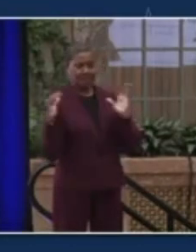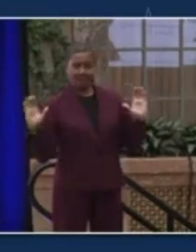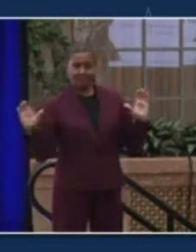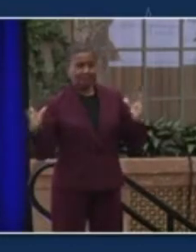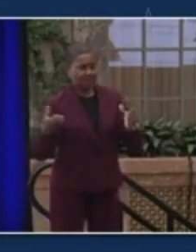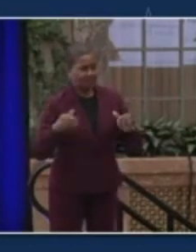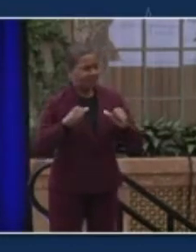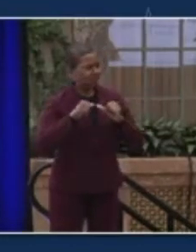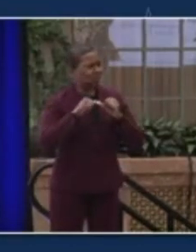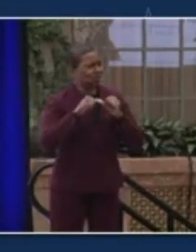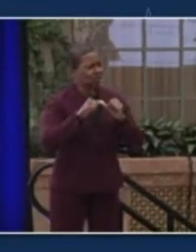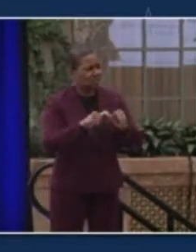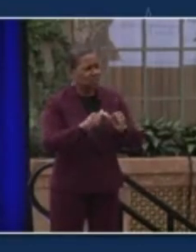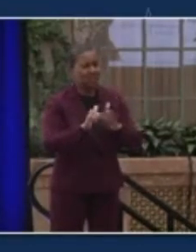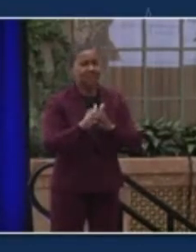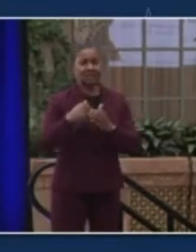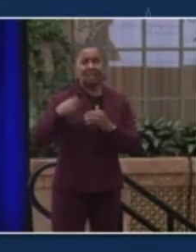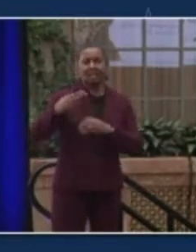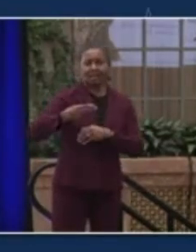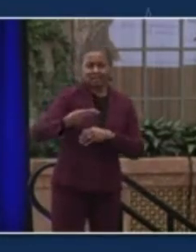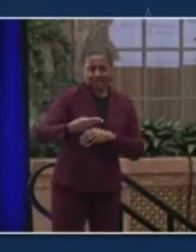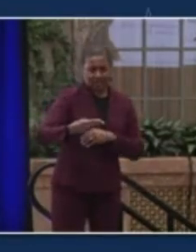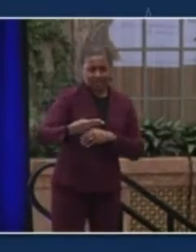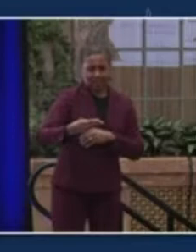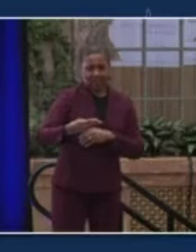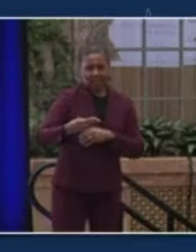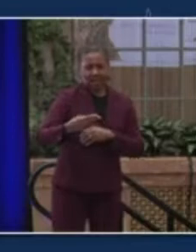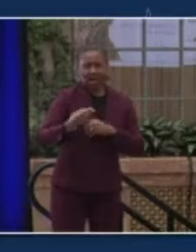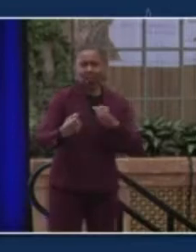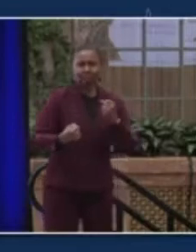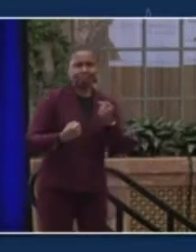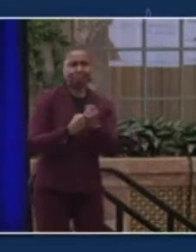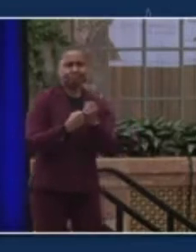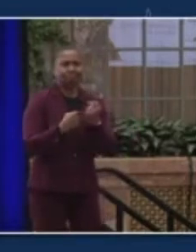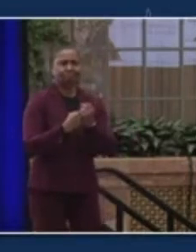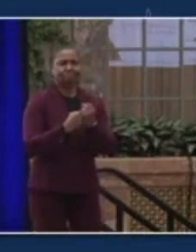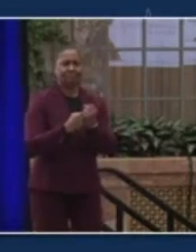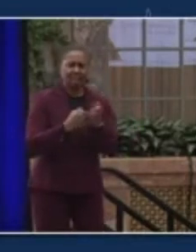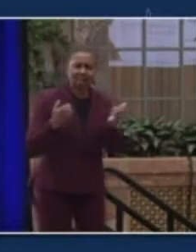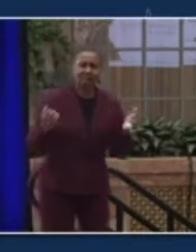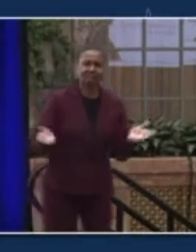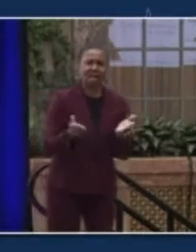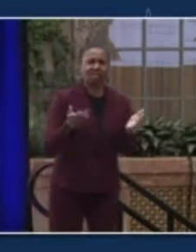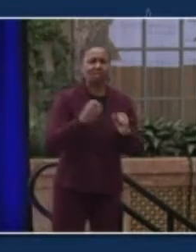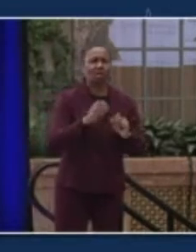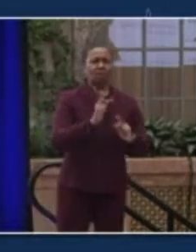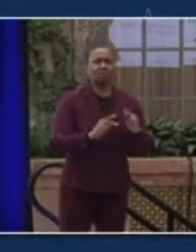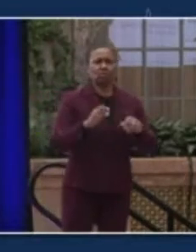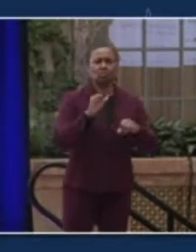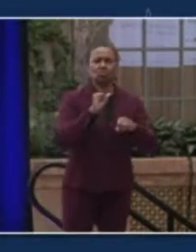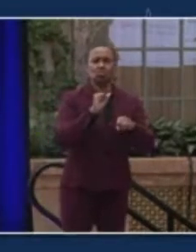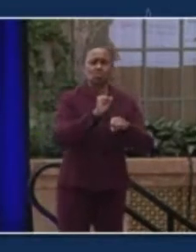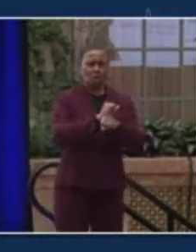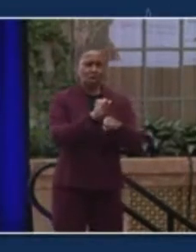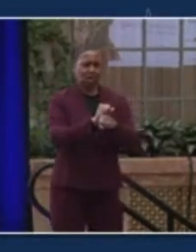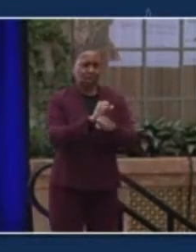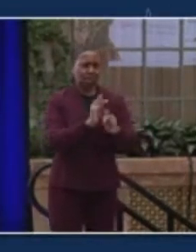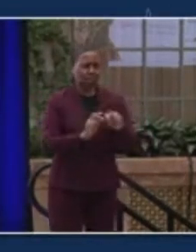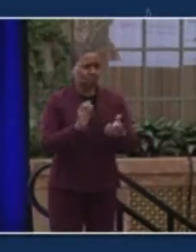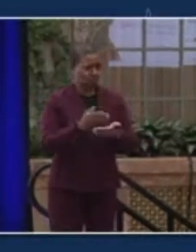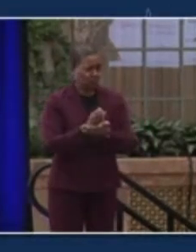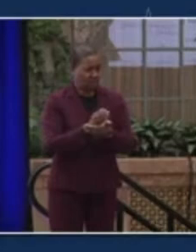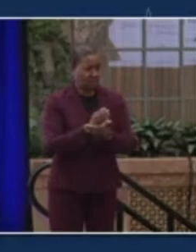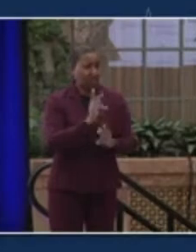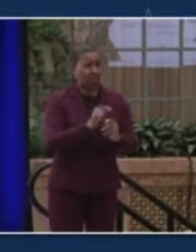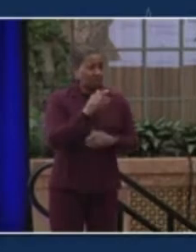to continue his legacy of standing up and fighting for the rights of working people and all who have been